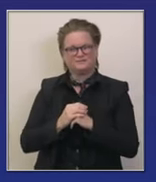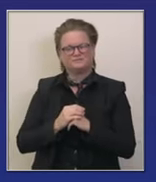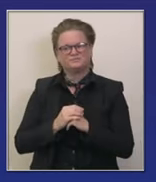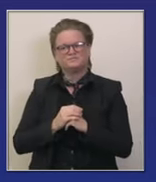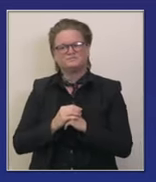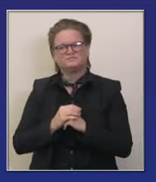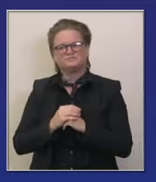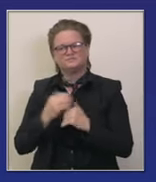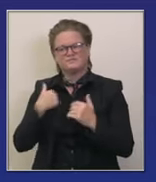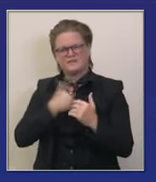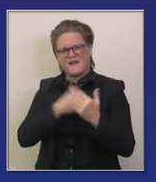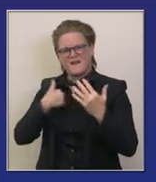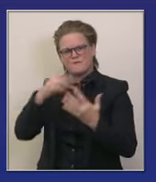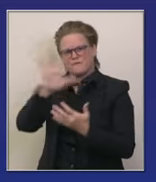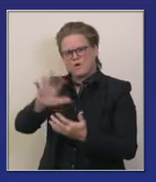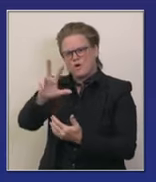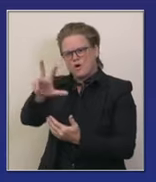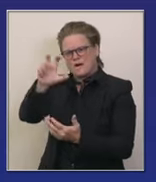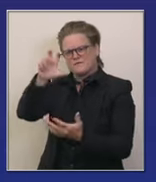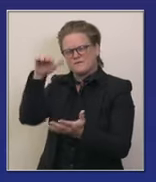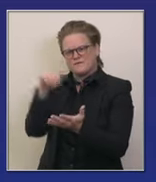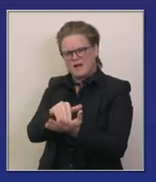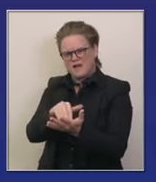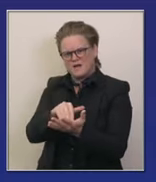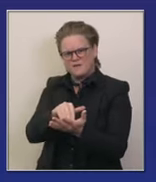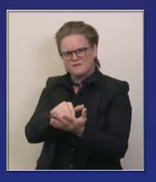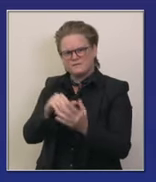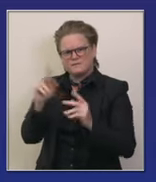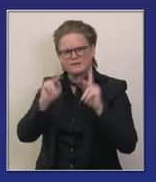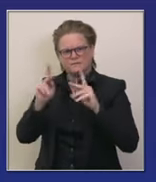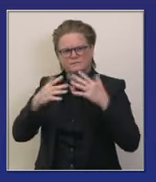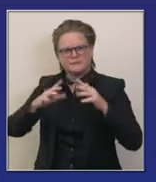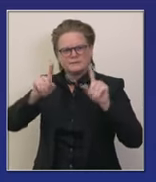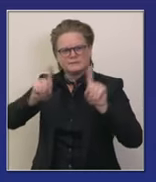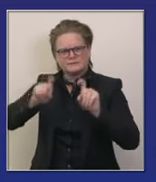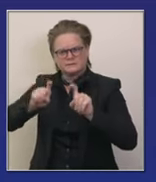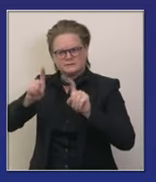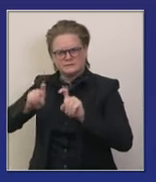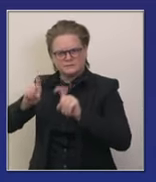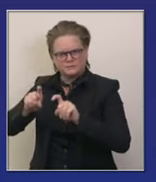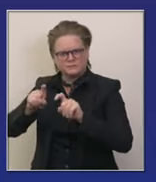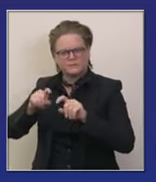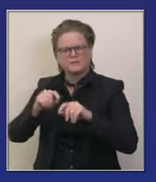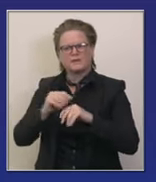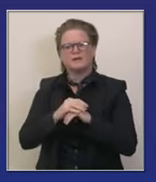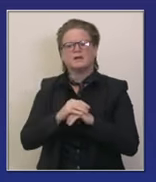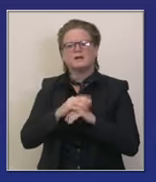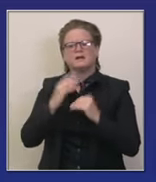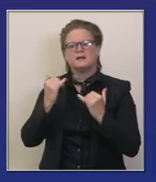Testing now on a daily average over a 7-day, now just shy of 210,000 tests.